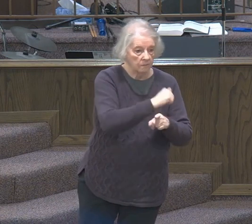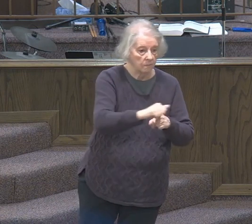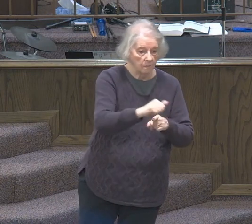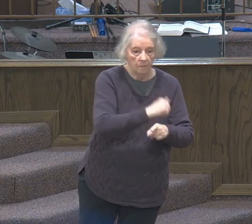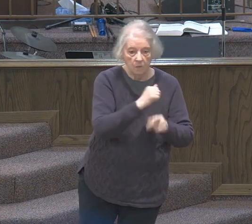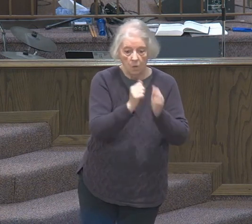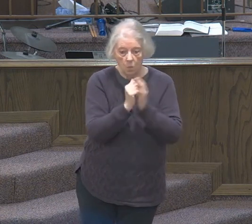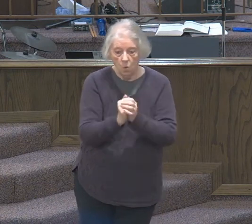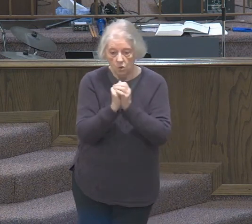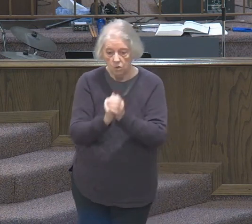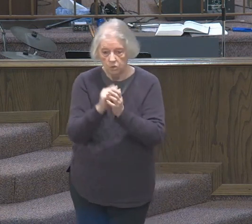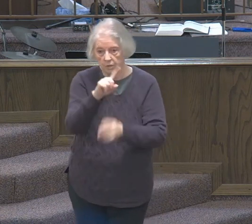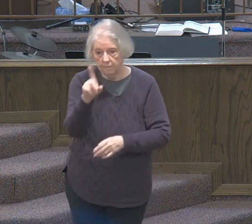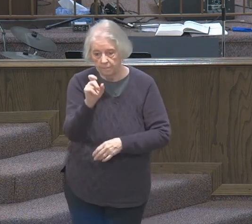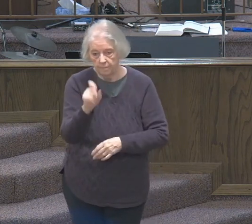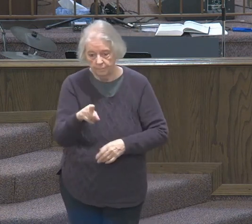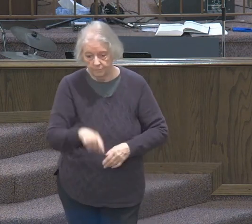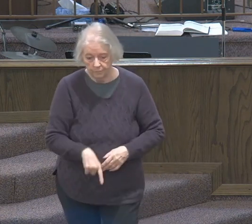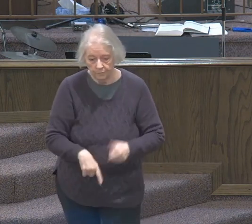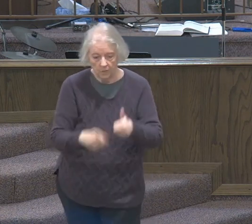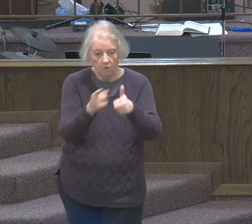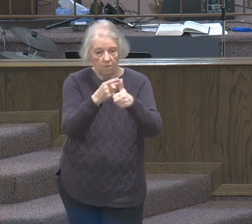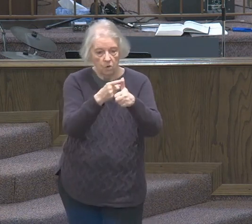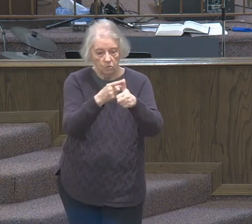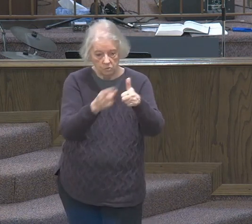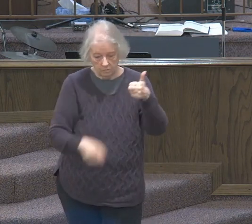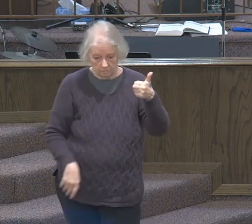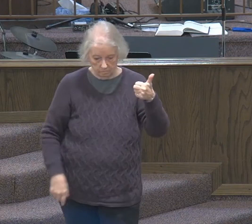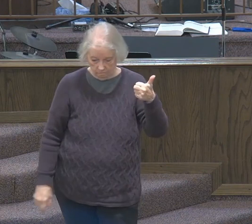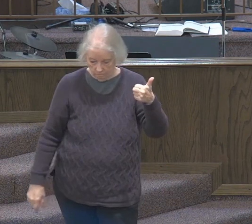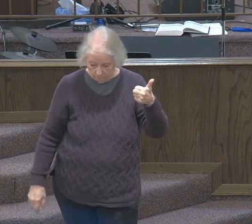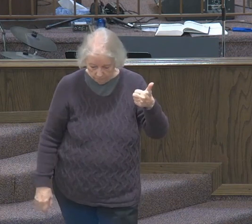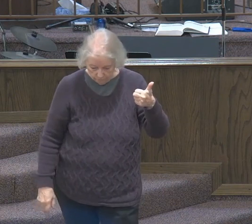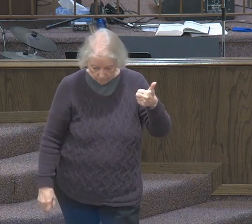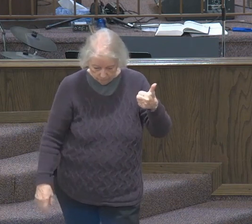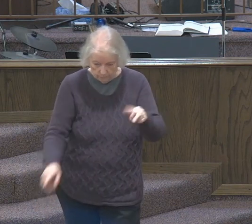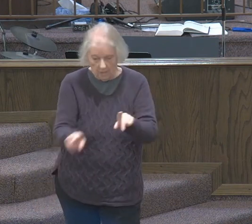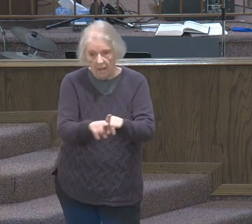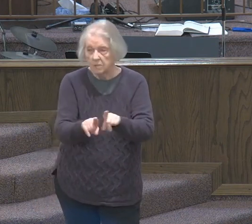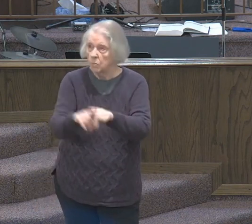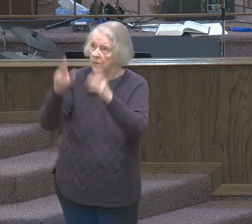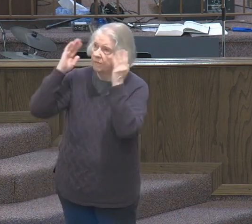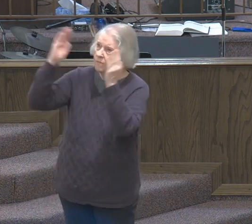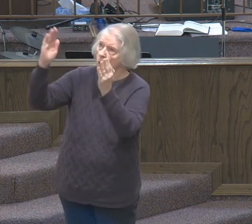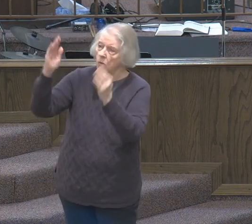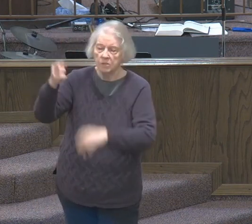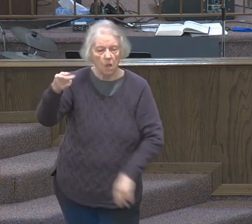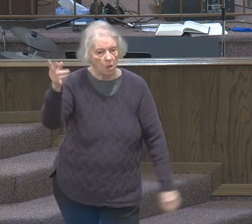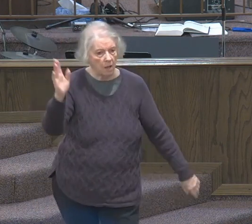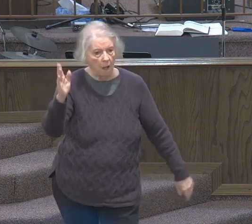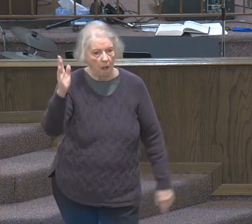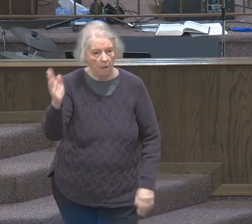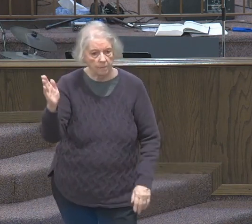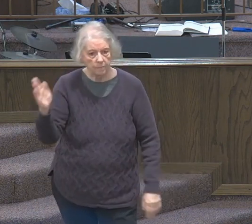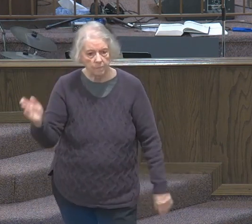Well, first of all, as we focus on God, as we focus on, as we seek the Lord, what begins to